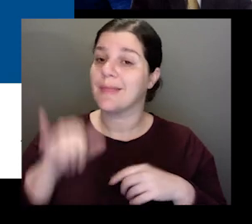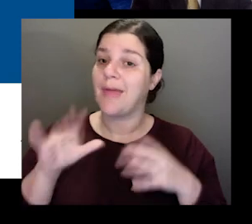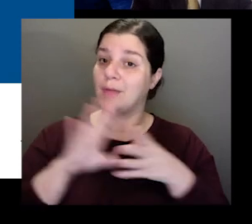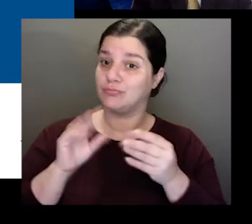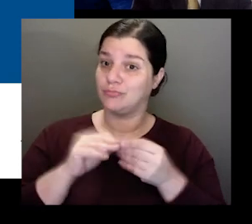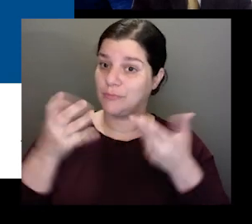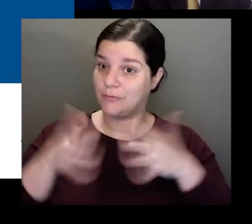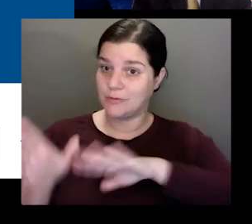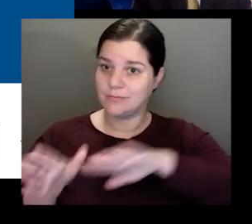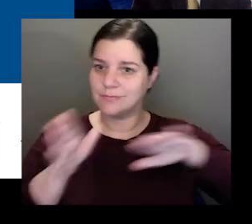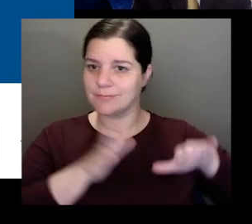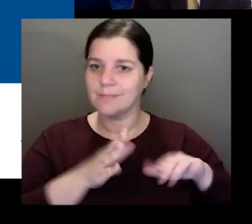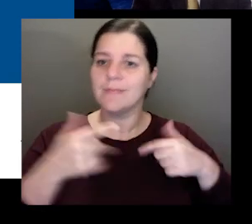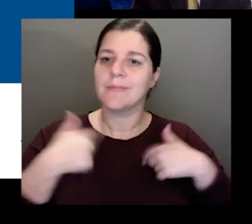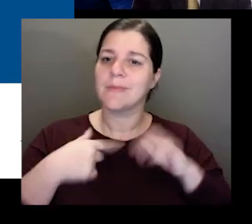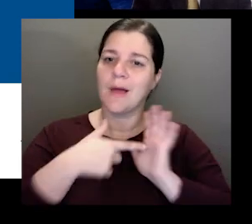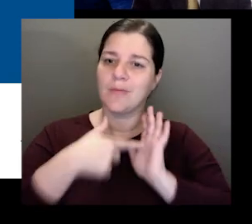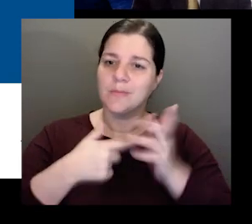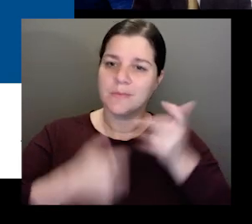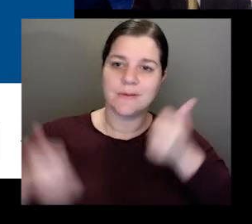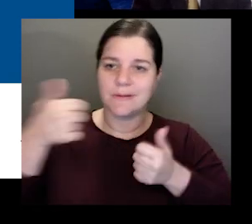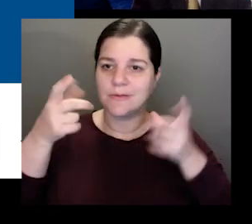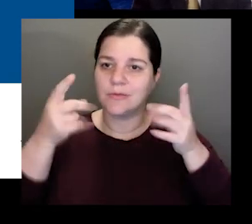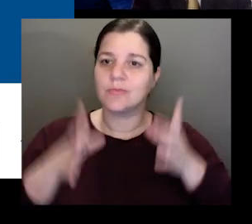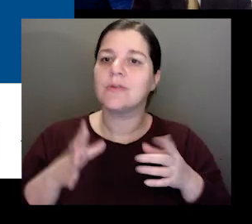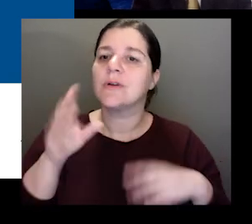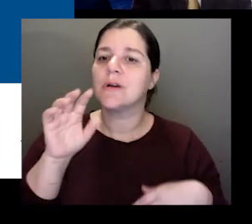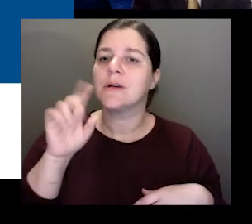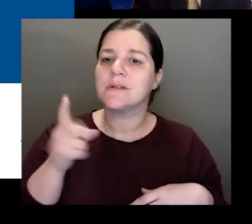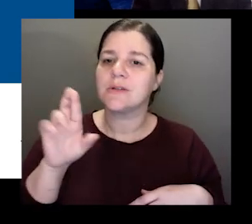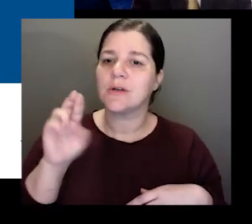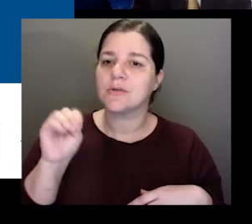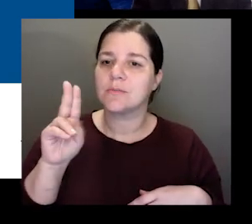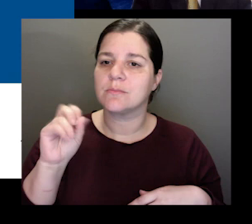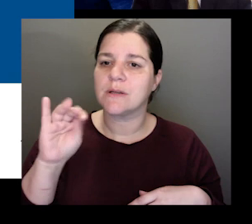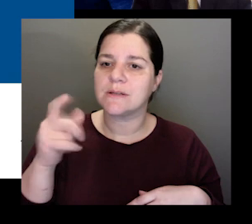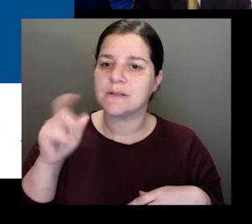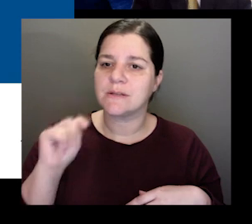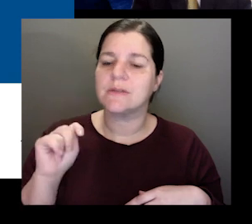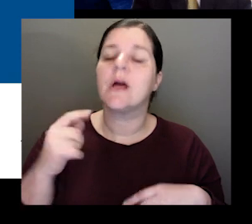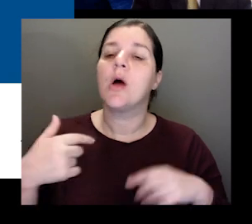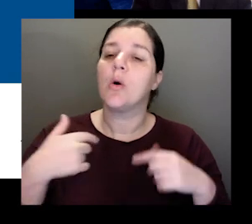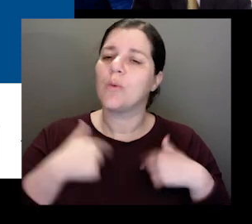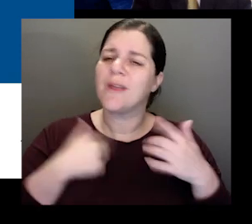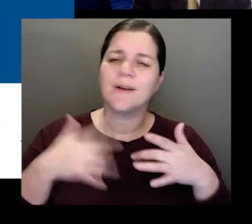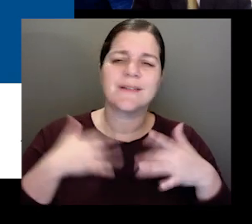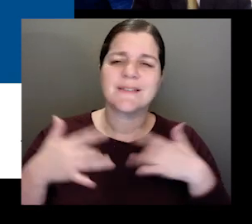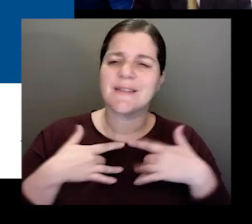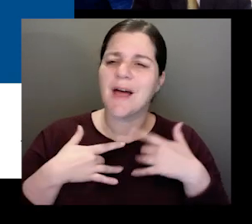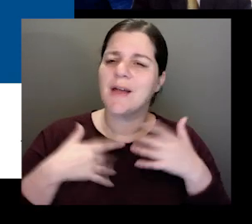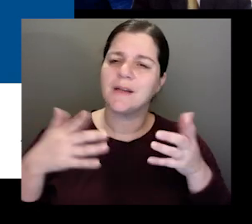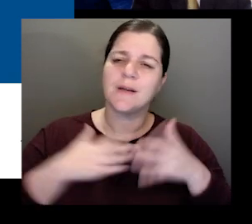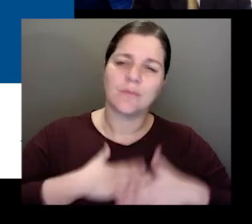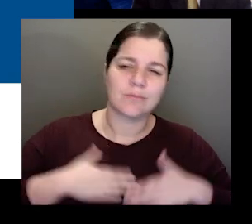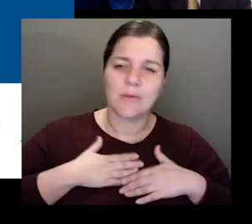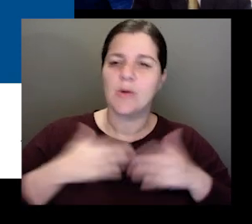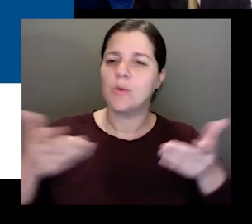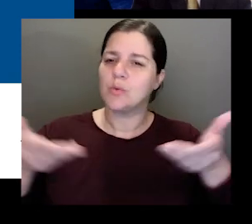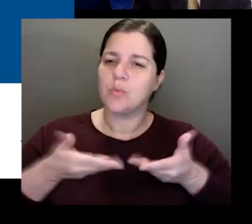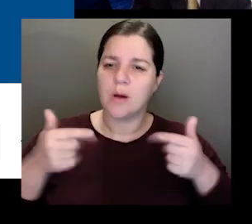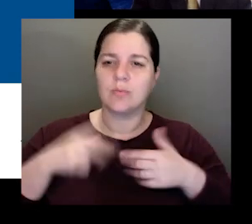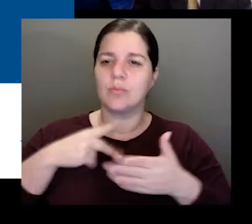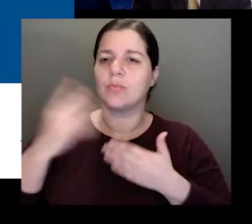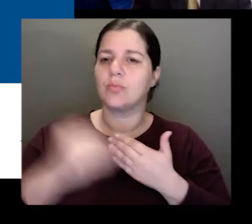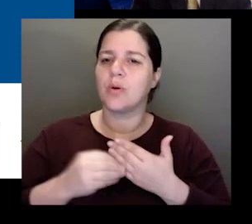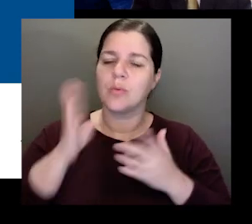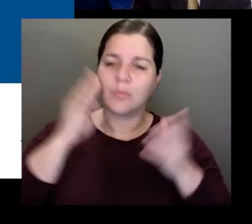behalf of CISA Executive Assistant Director Dr. Mussington, we are excited and pleased to welcome you to this program as we announce and kick off the